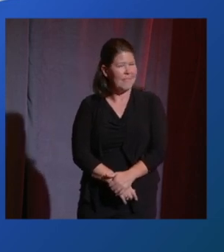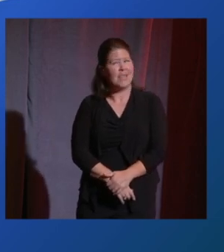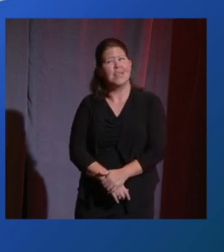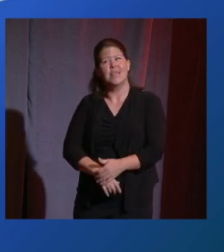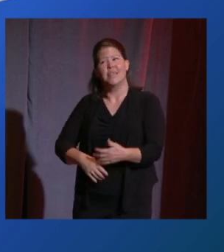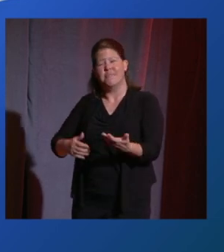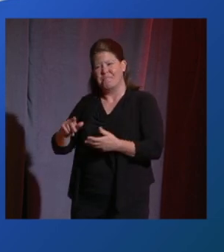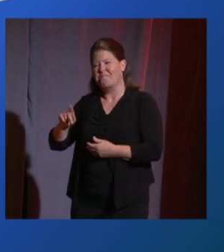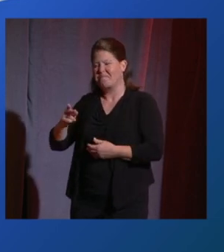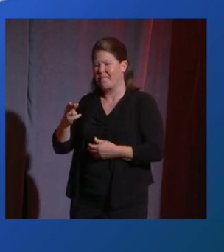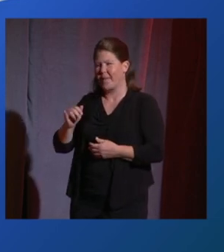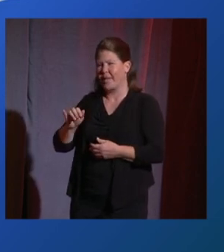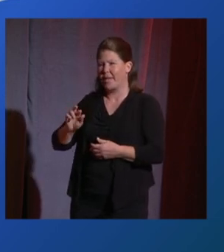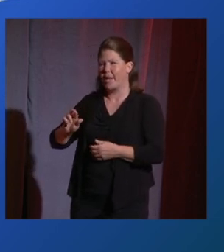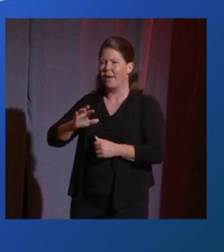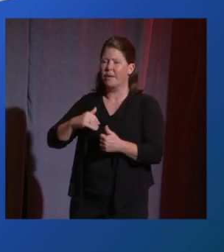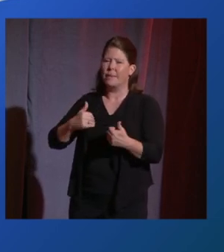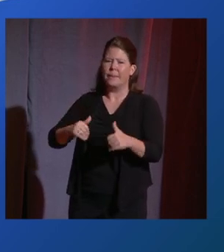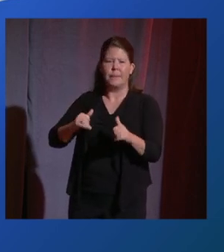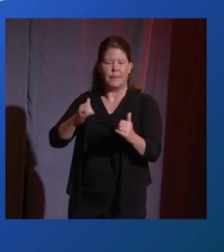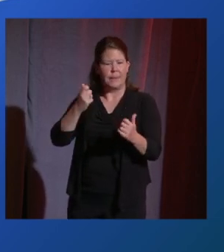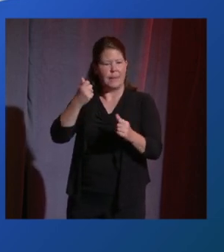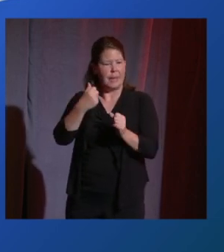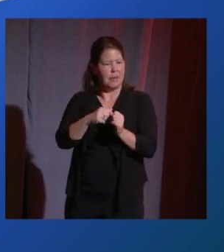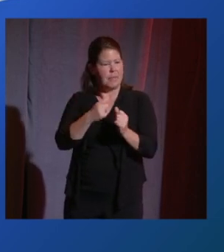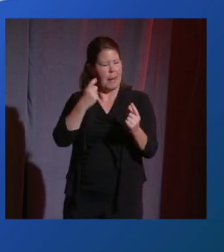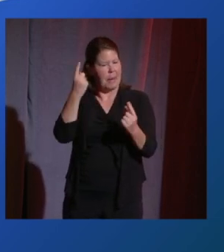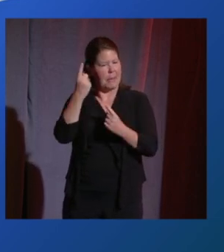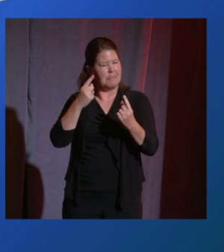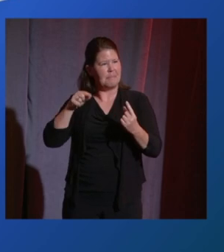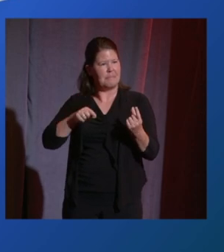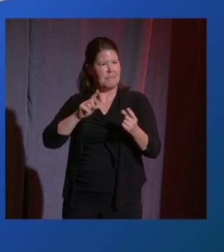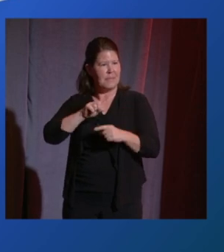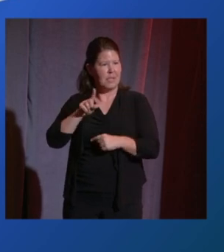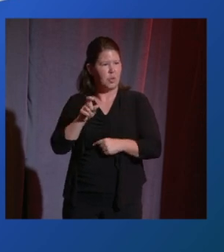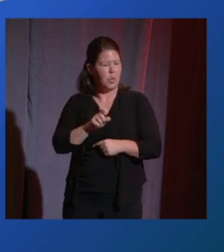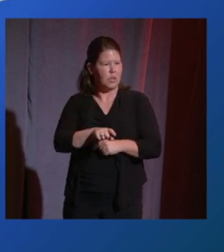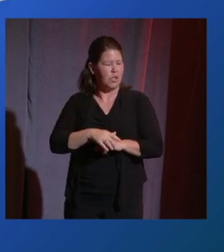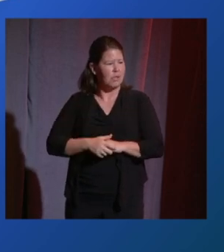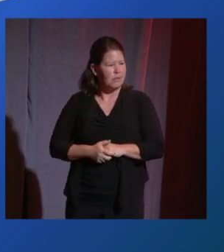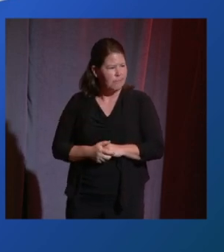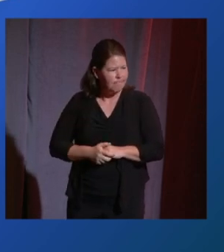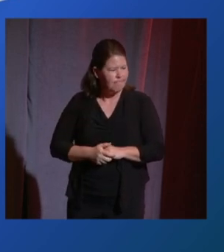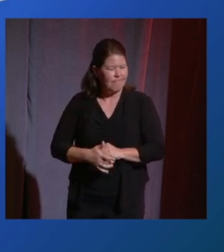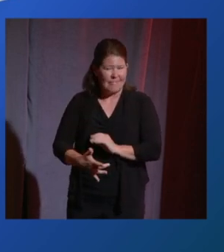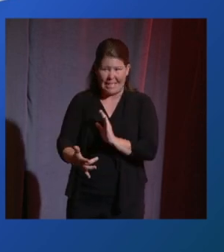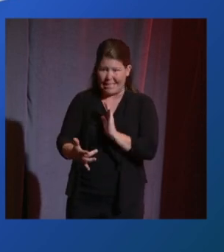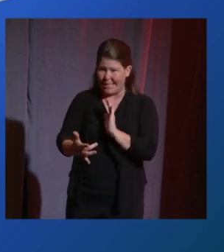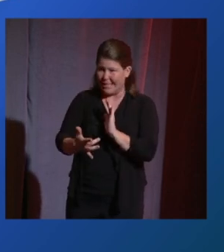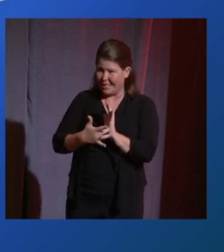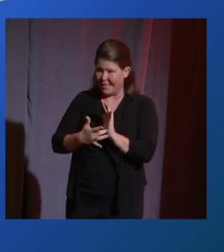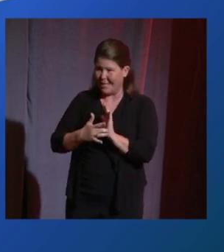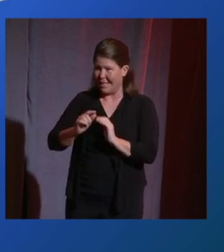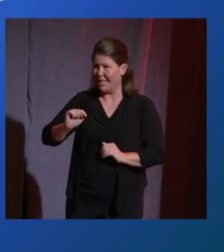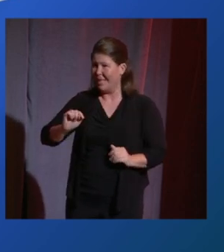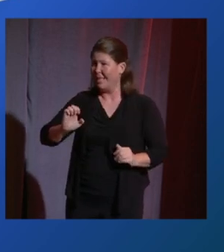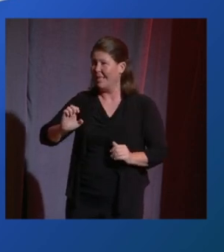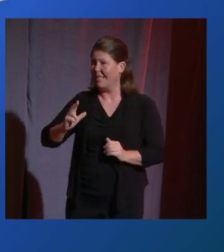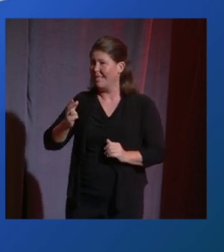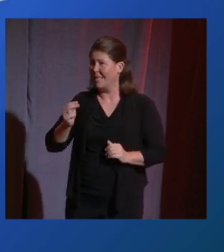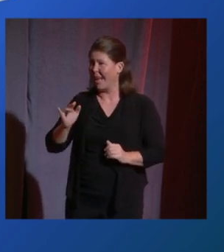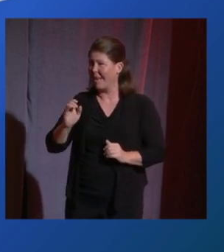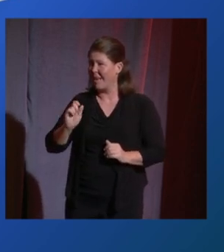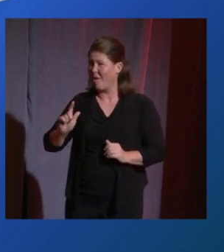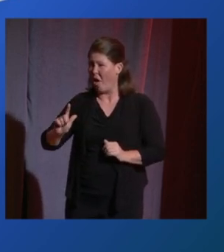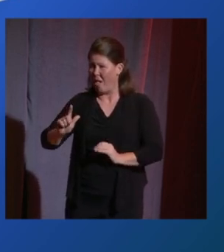technical skills in the geospatial sector um is really